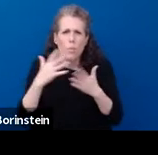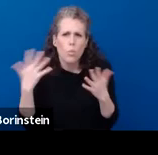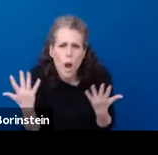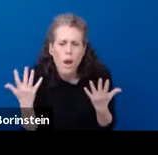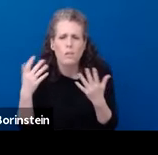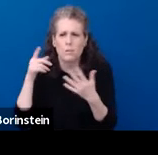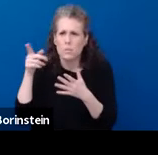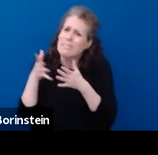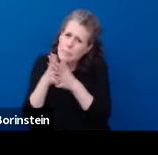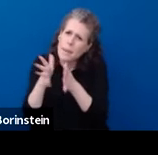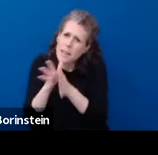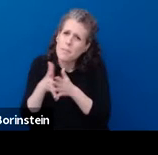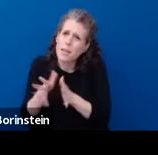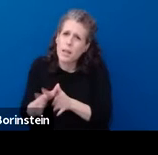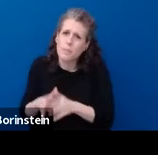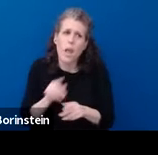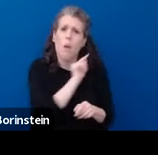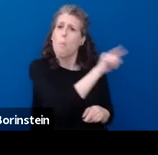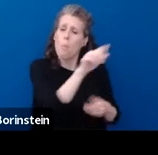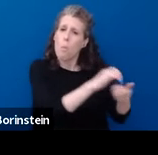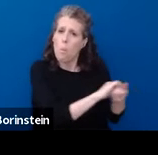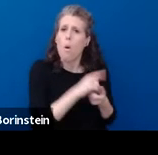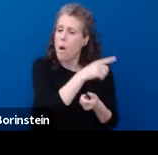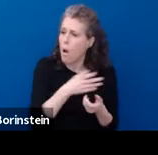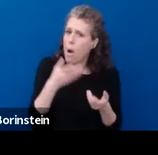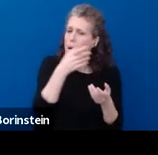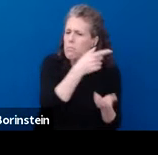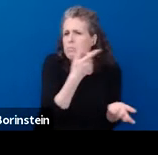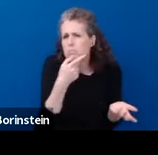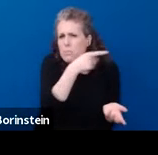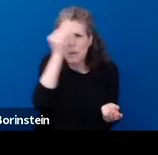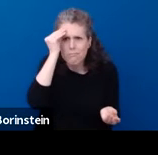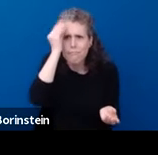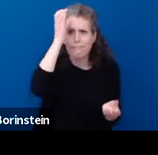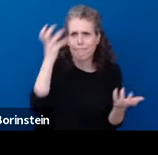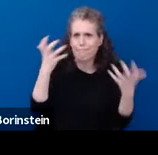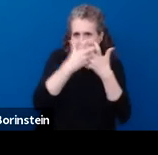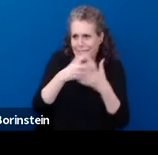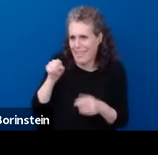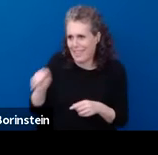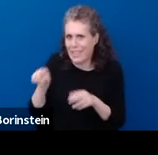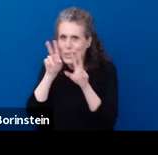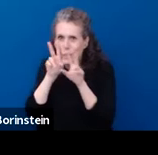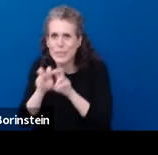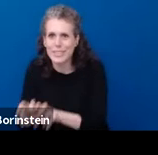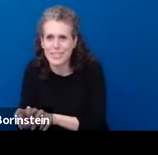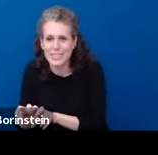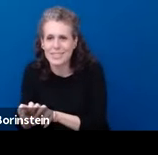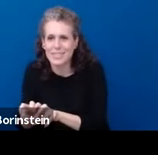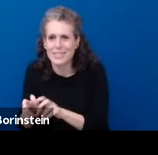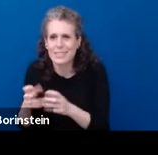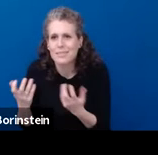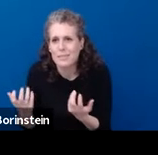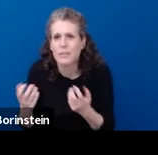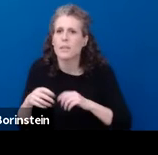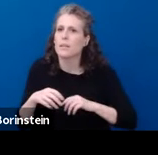the associations, they have knowledge about the area within their work, and